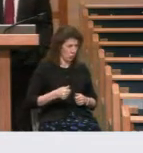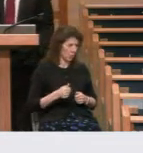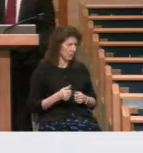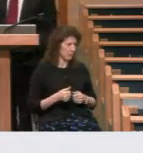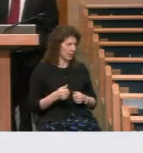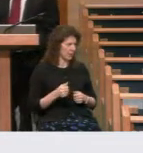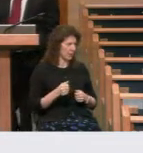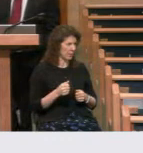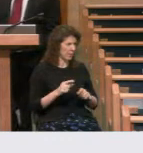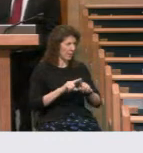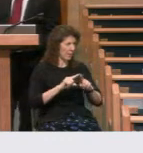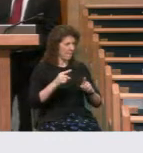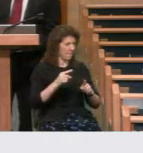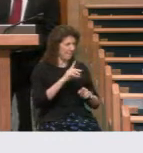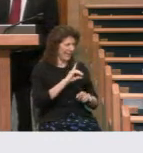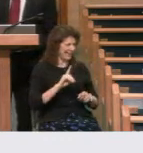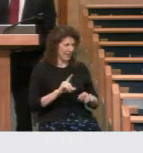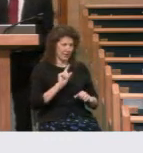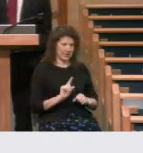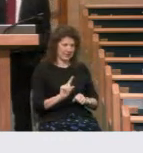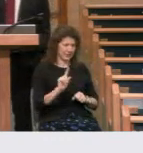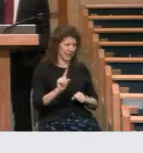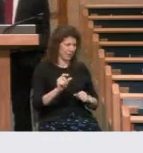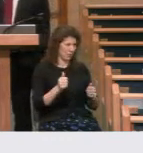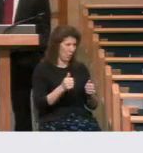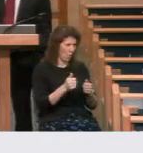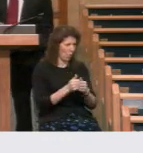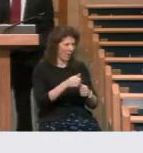hosts, the God of the armies of Israel, whom you have taunted.